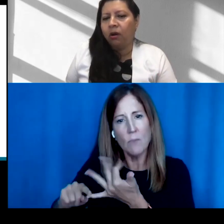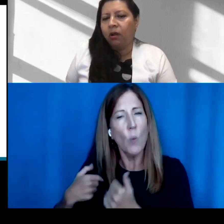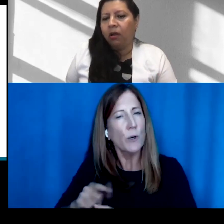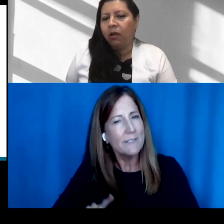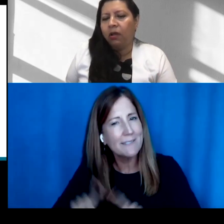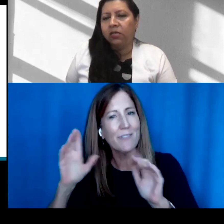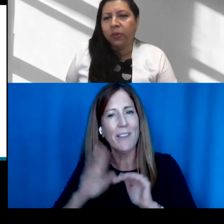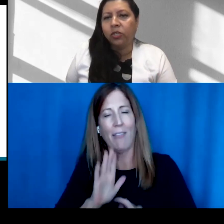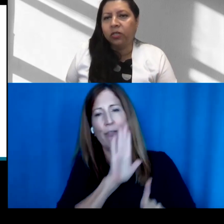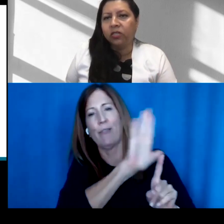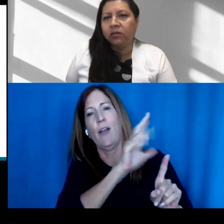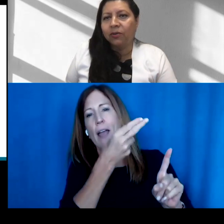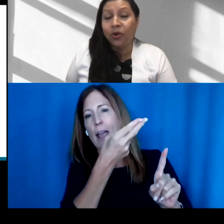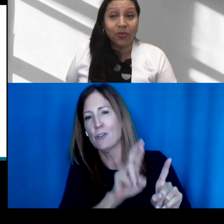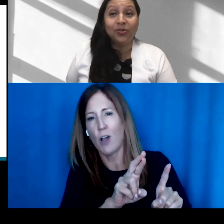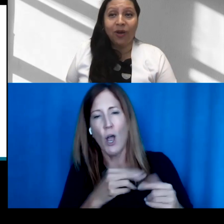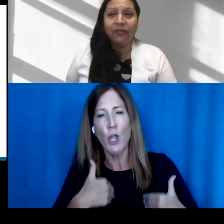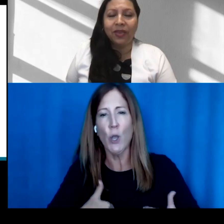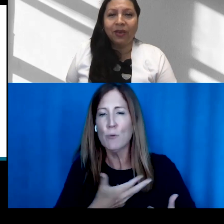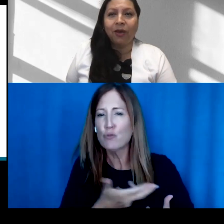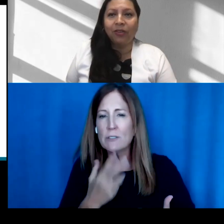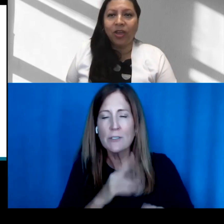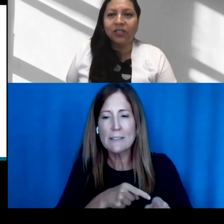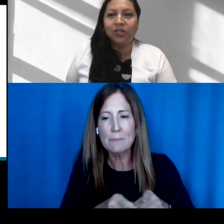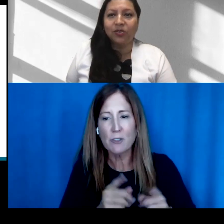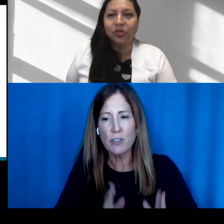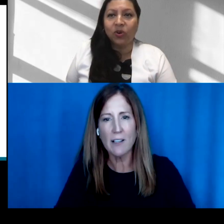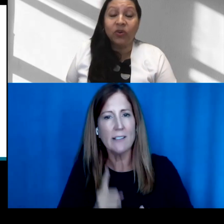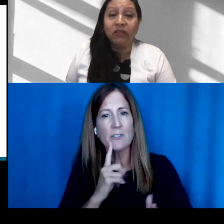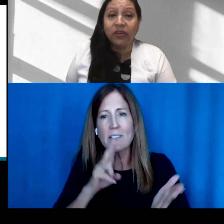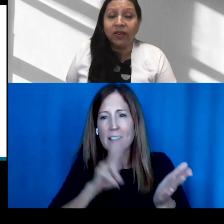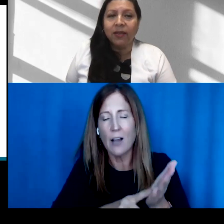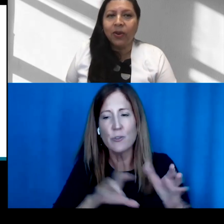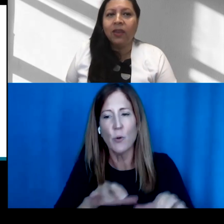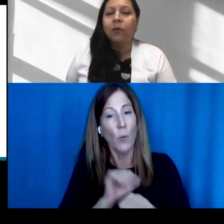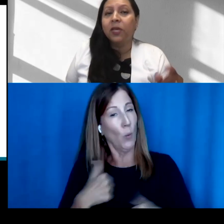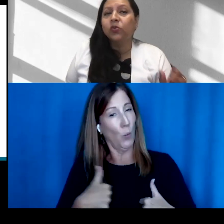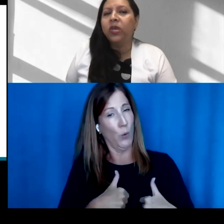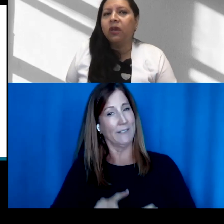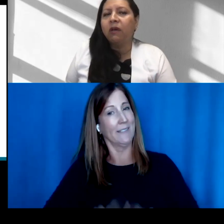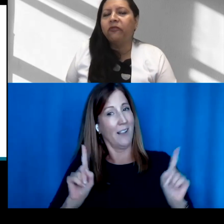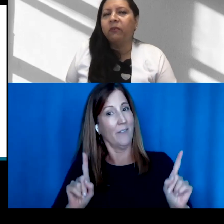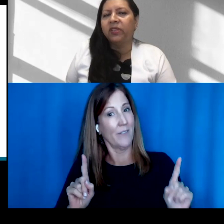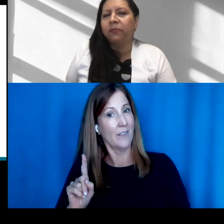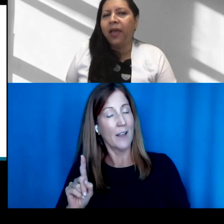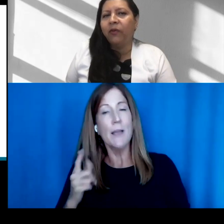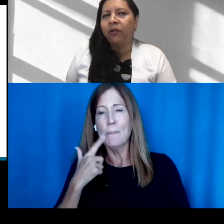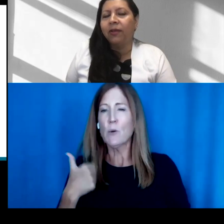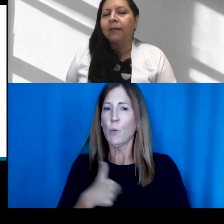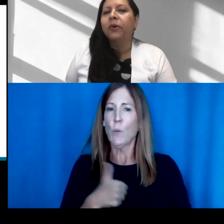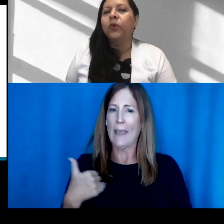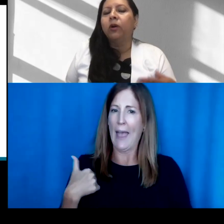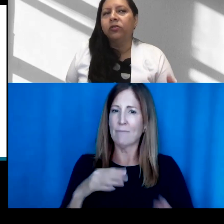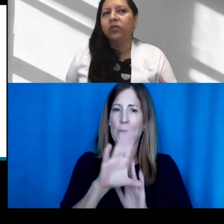HR specialists, who are the ones who often contracted to do this work. We're different, right? Because we come from this